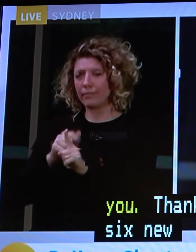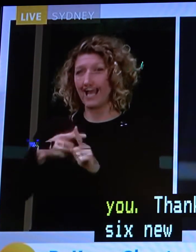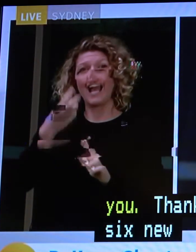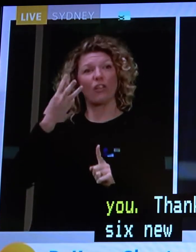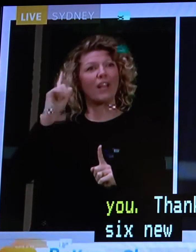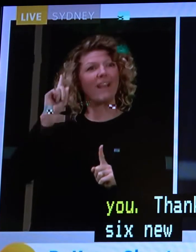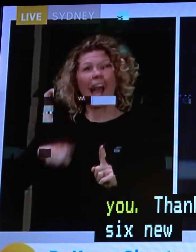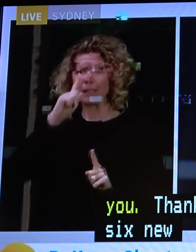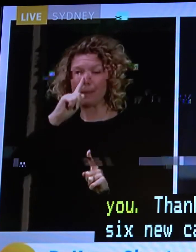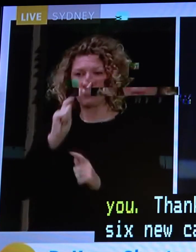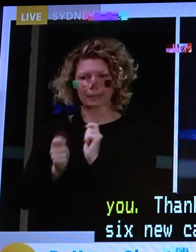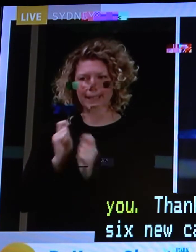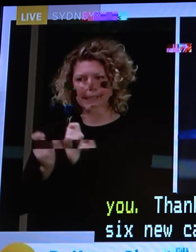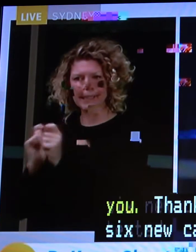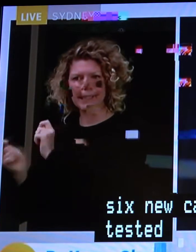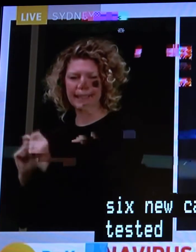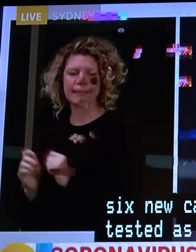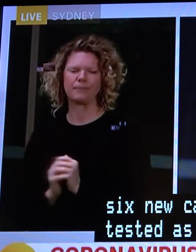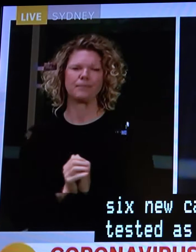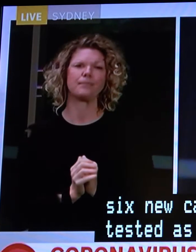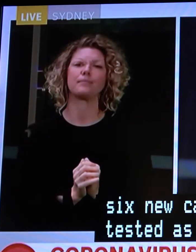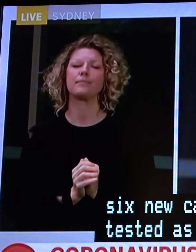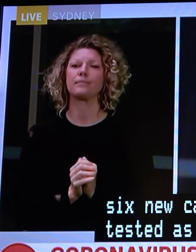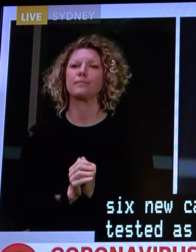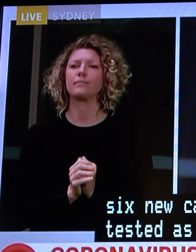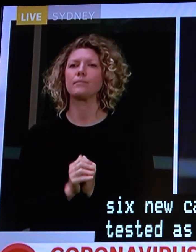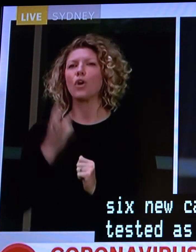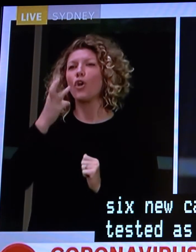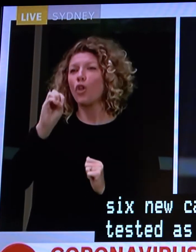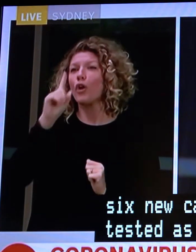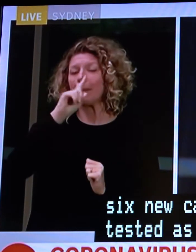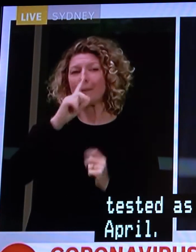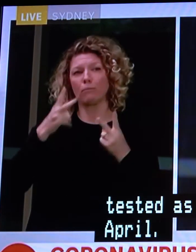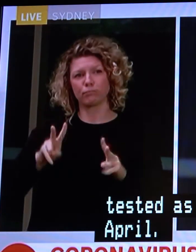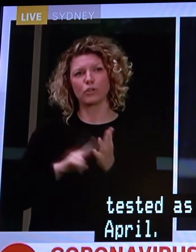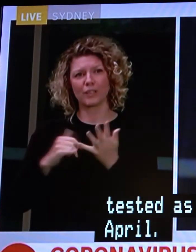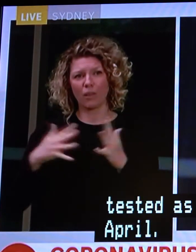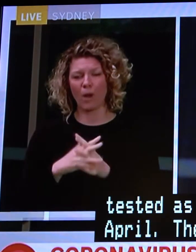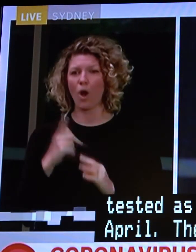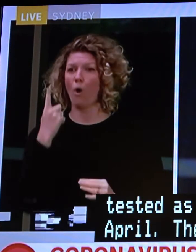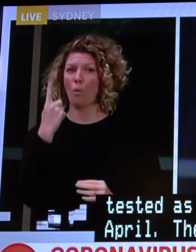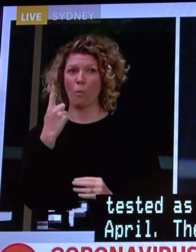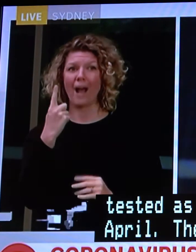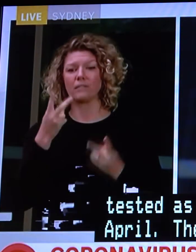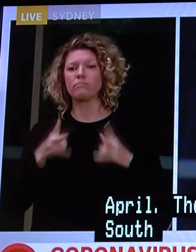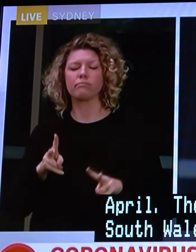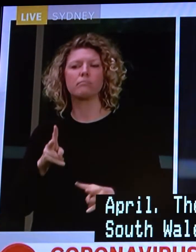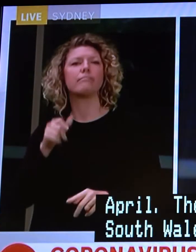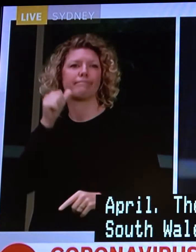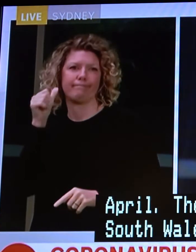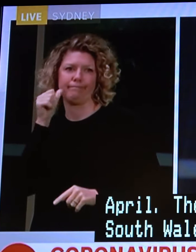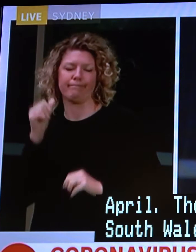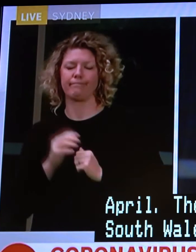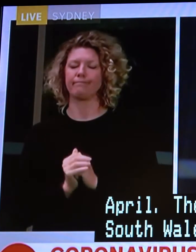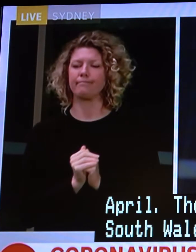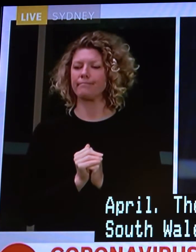p.m. on the 19th of April. There's 30 deaths in New South Wales, with 1 death in the past 24 hours. There are